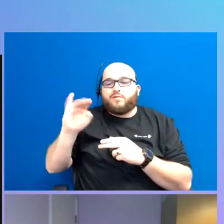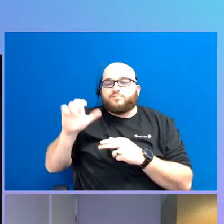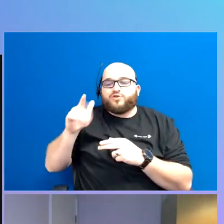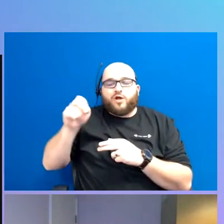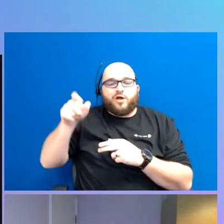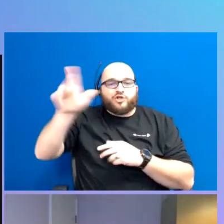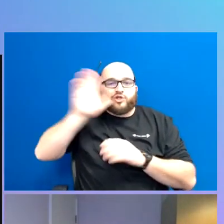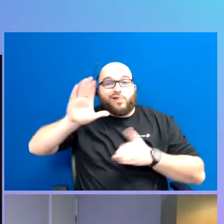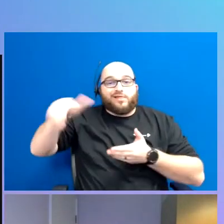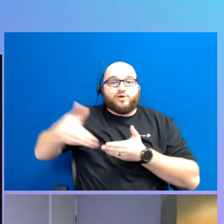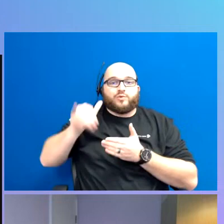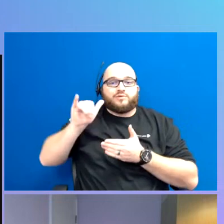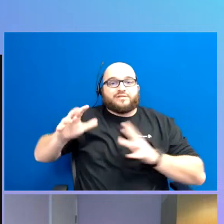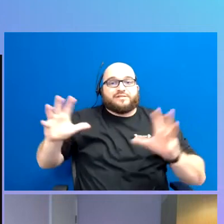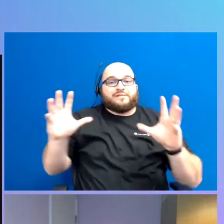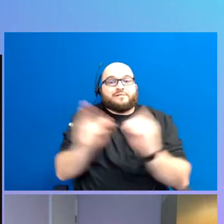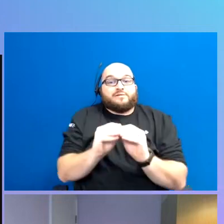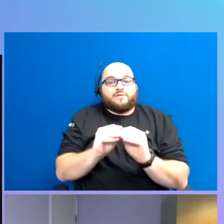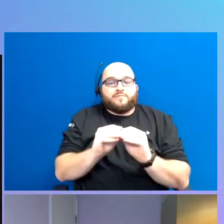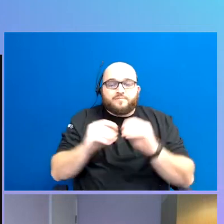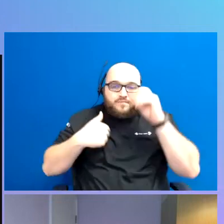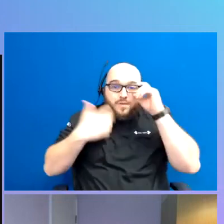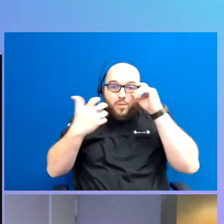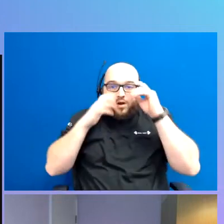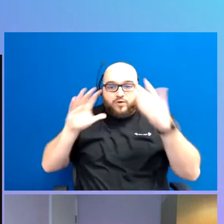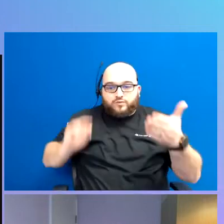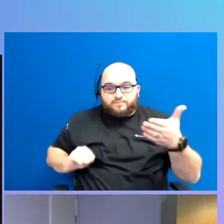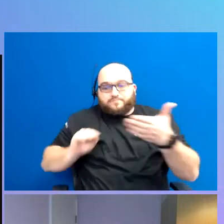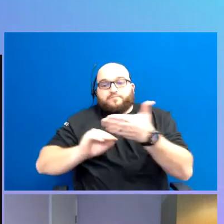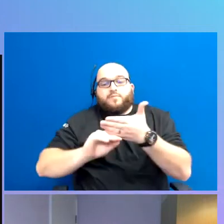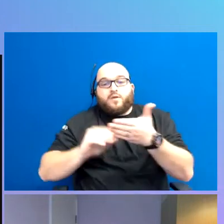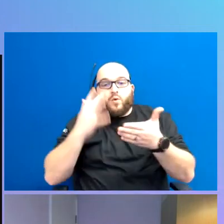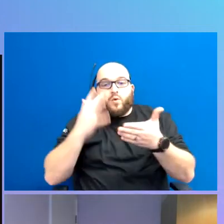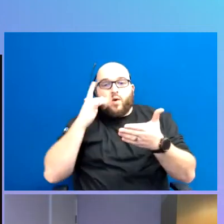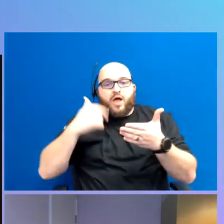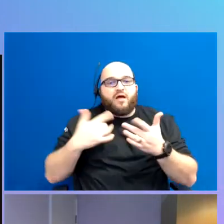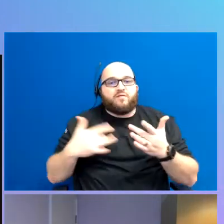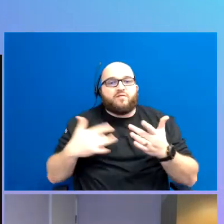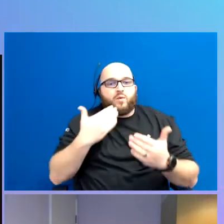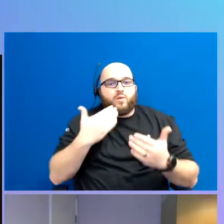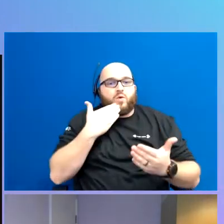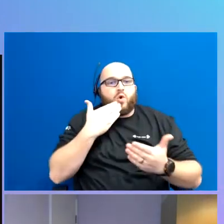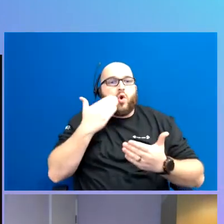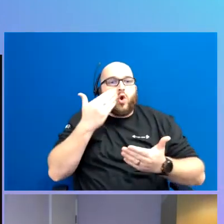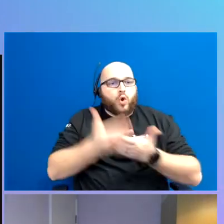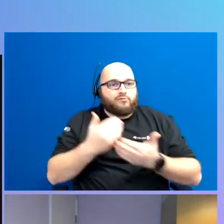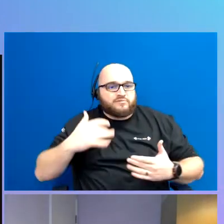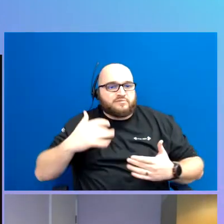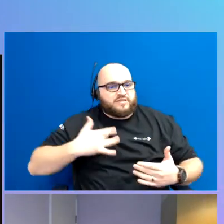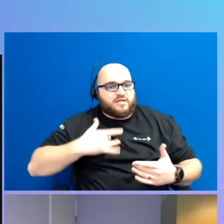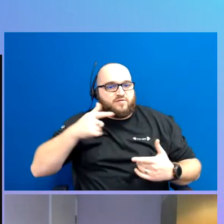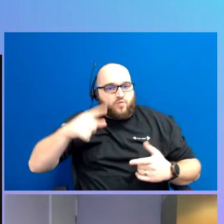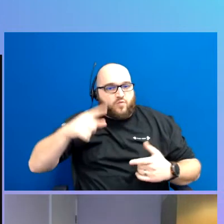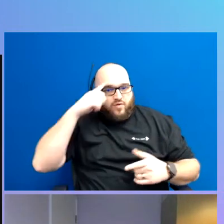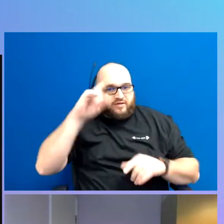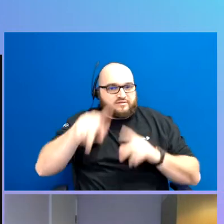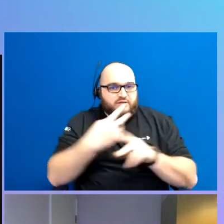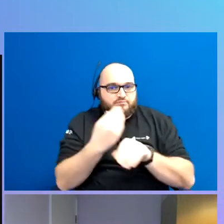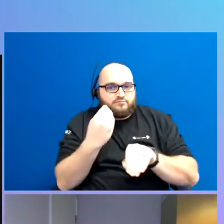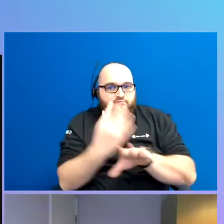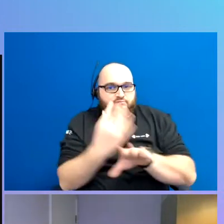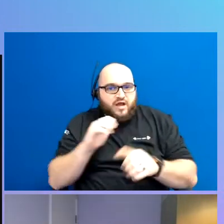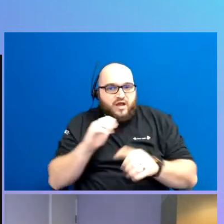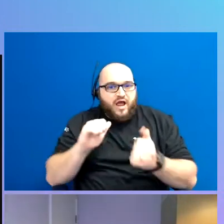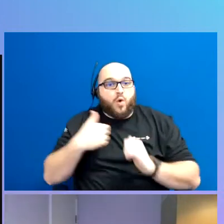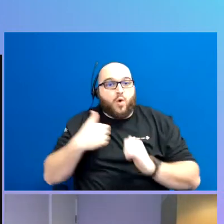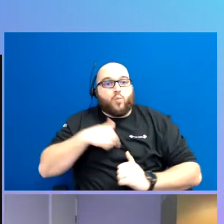introduce the session. I wanted to leave that in because I was hoping it could give a good insight into the tone of these calls and how we approach them. So this